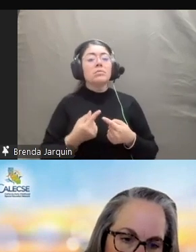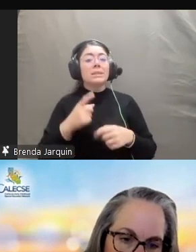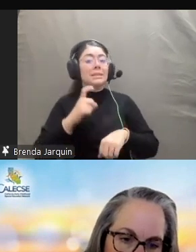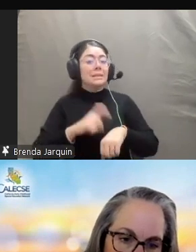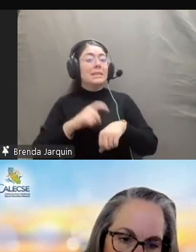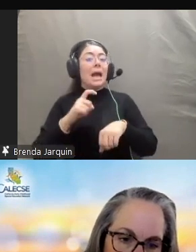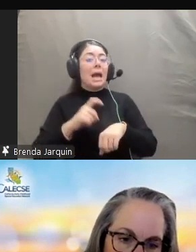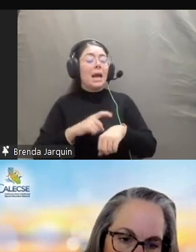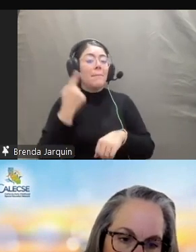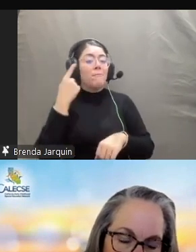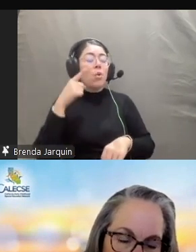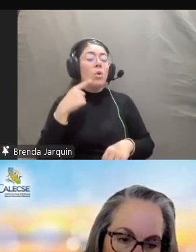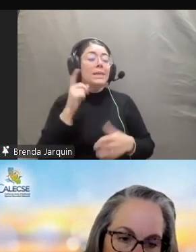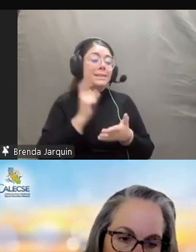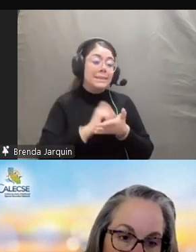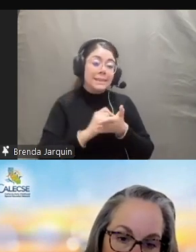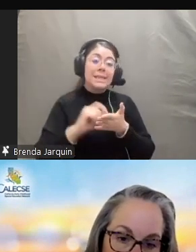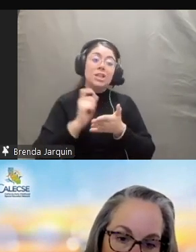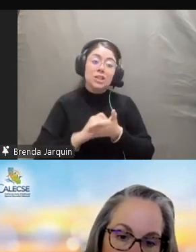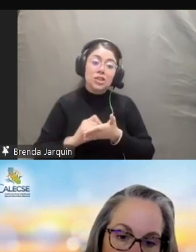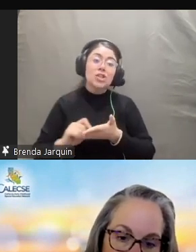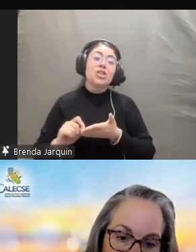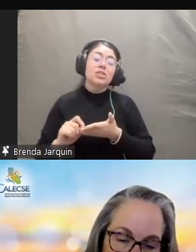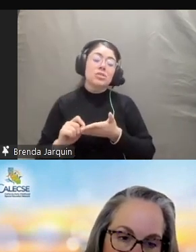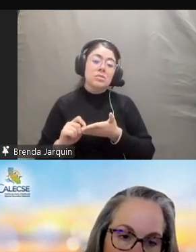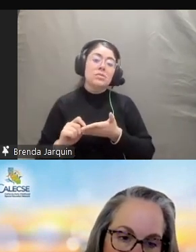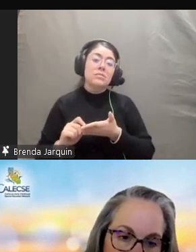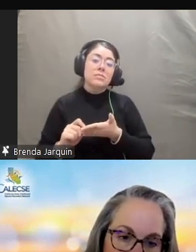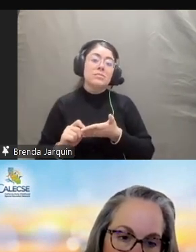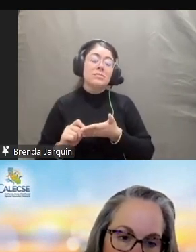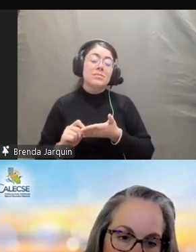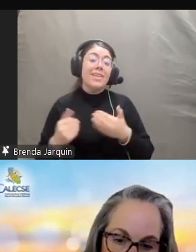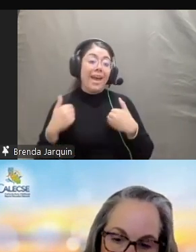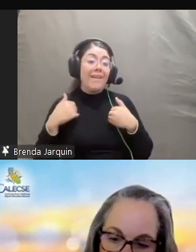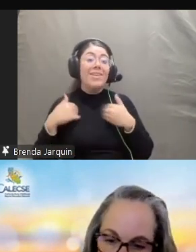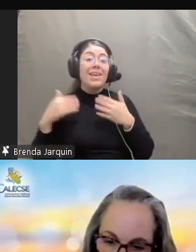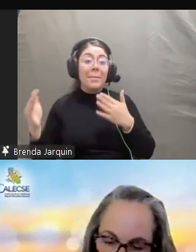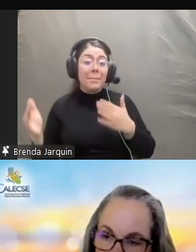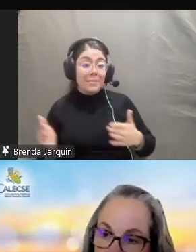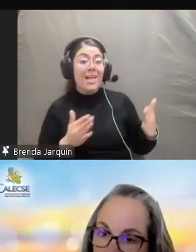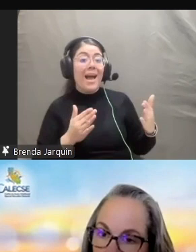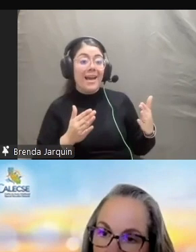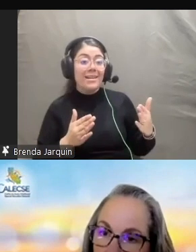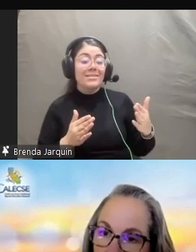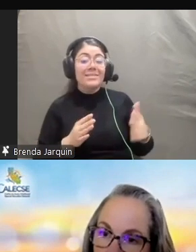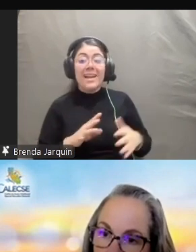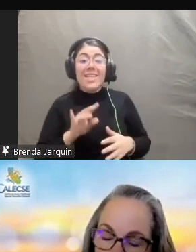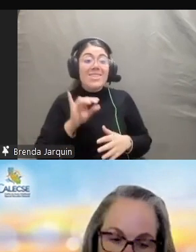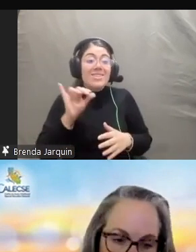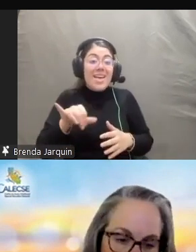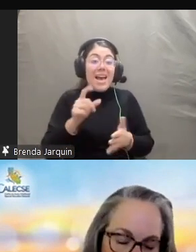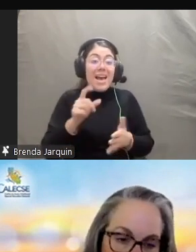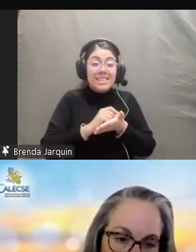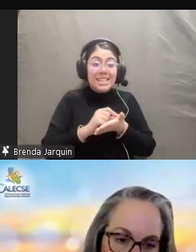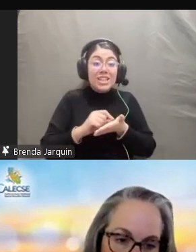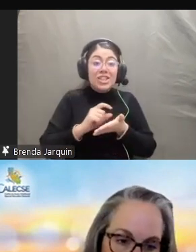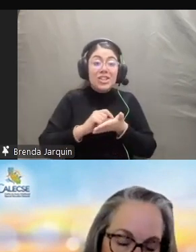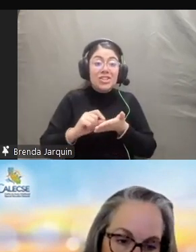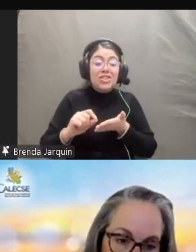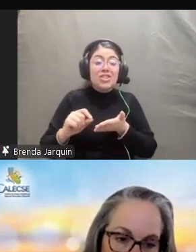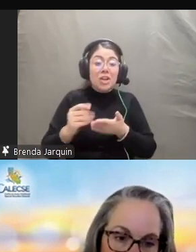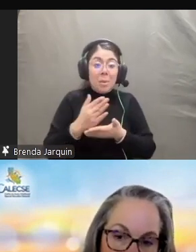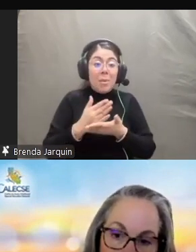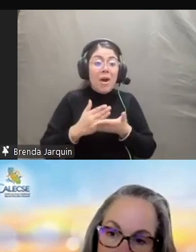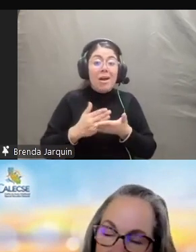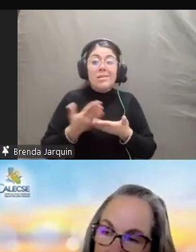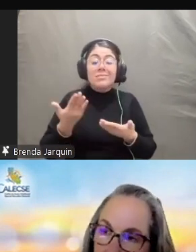earlier about us having to kind of even plan that before we got finalized. We had to start planning that kind of early. How